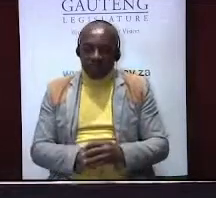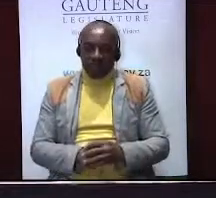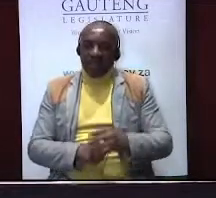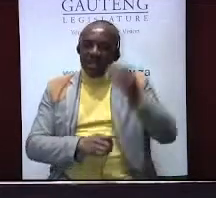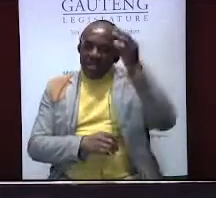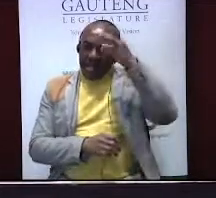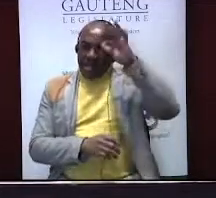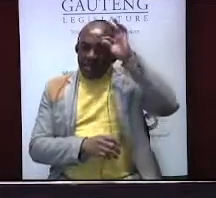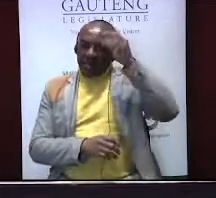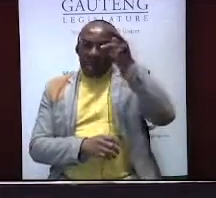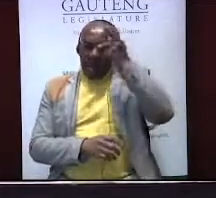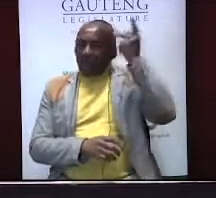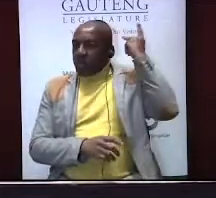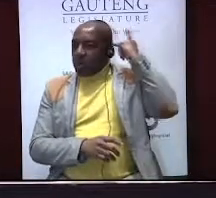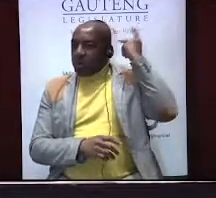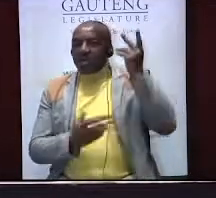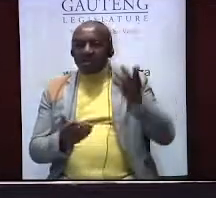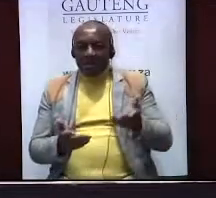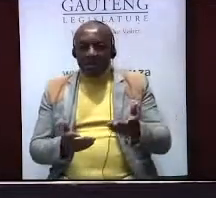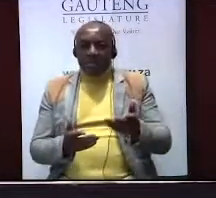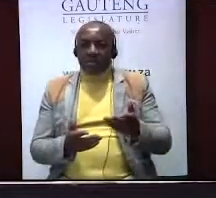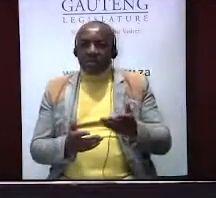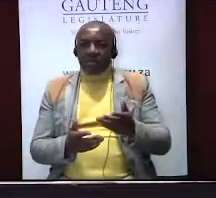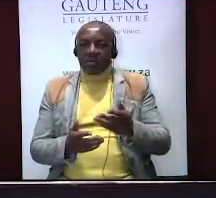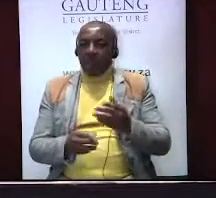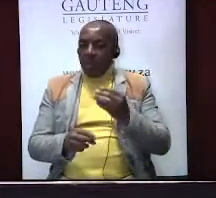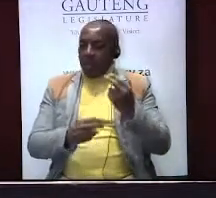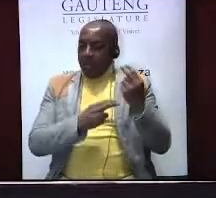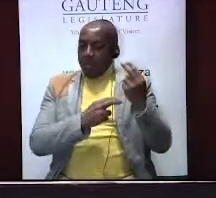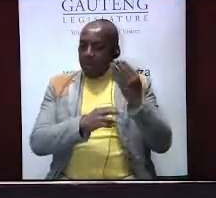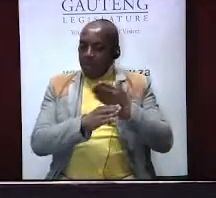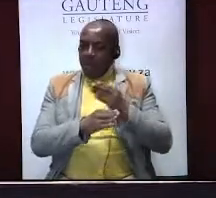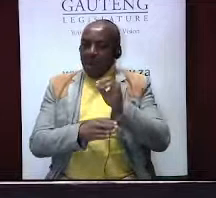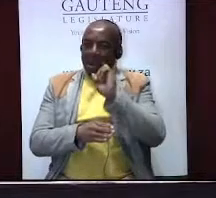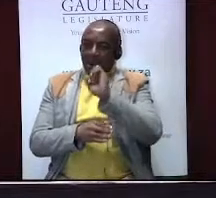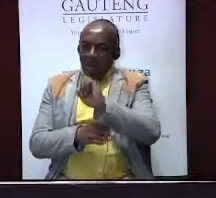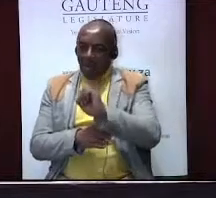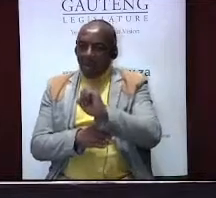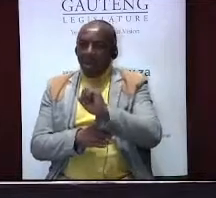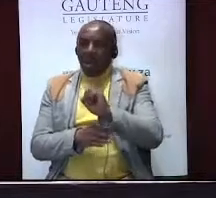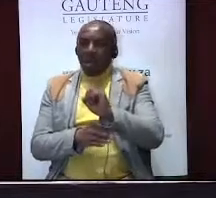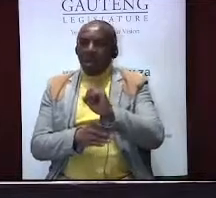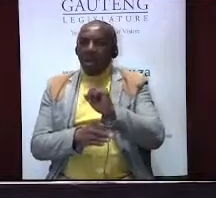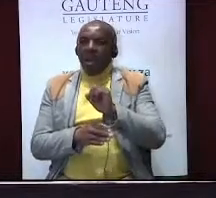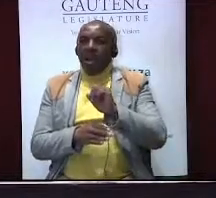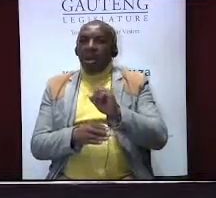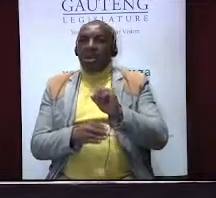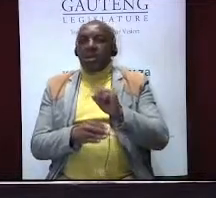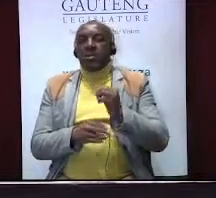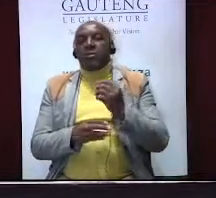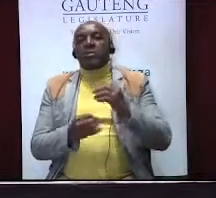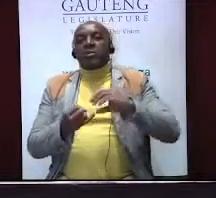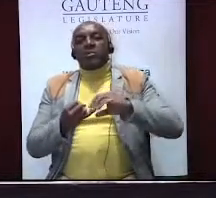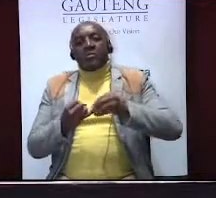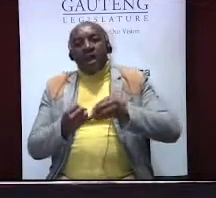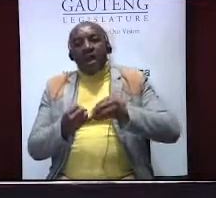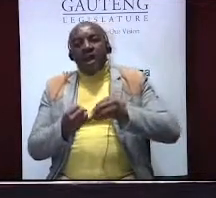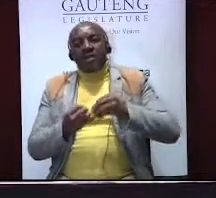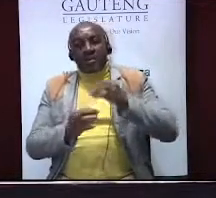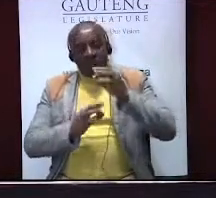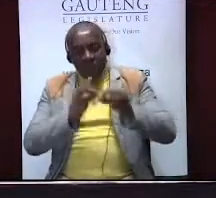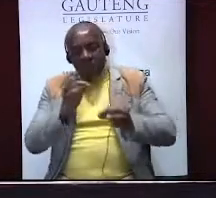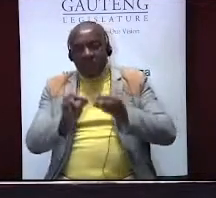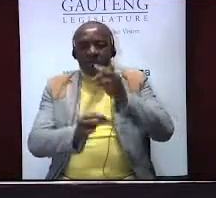Government acknowledges that in its pursuit to address the ever-increasing social